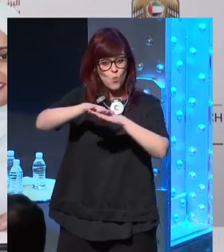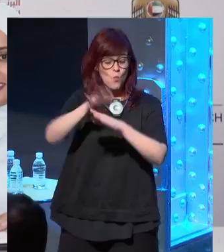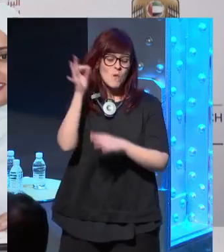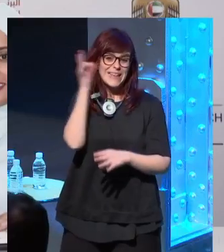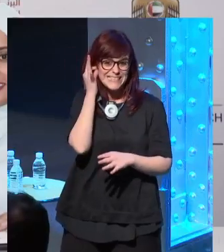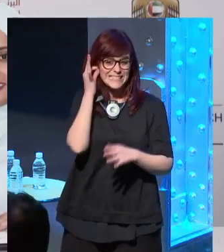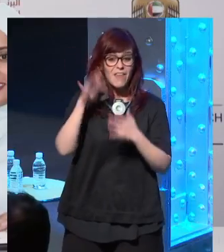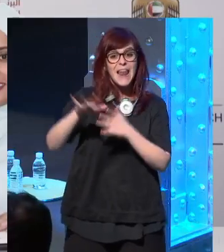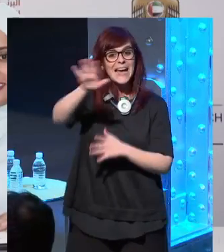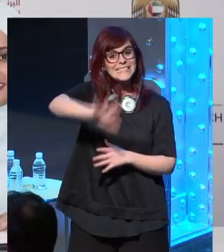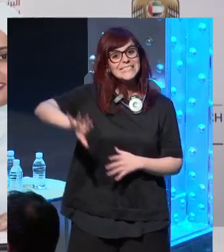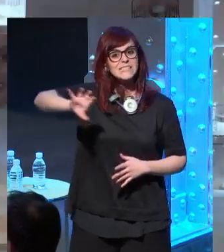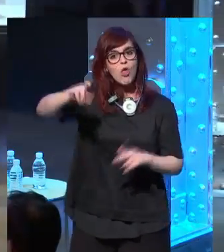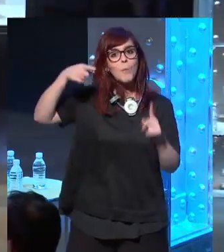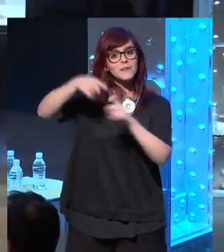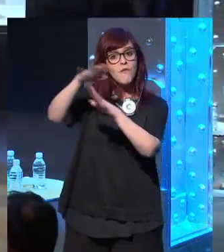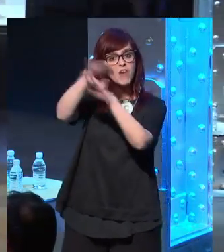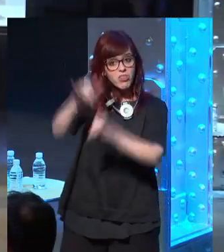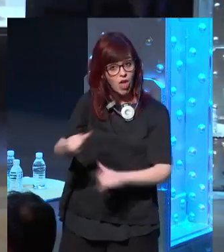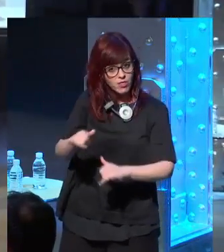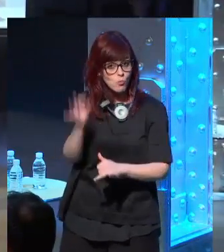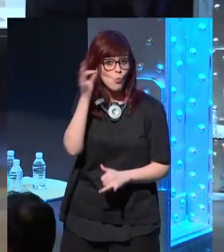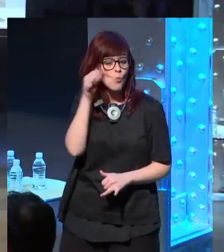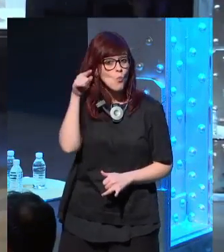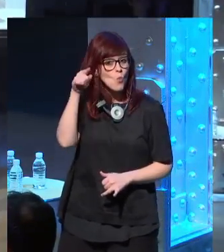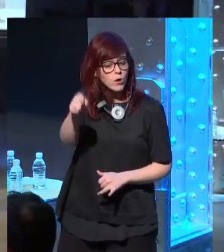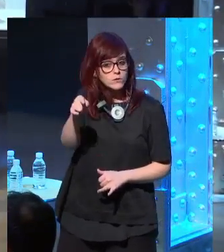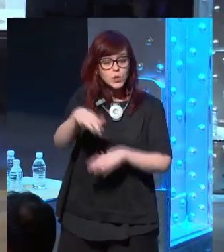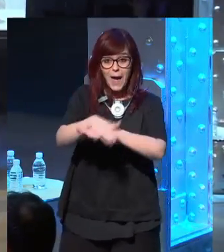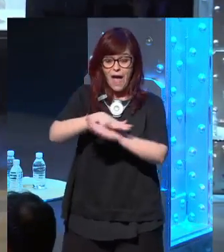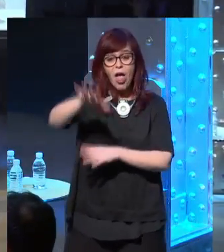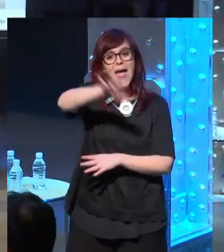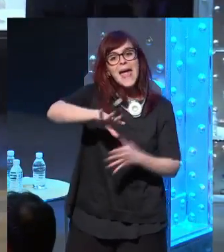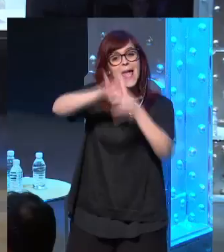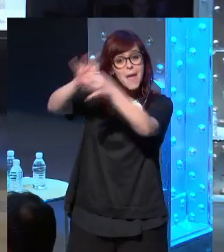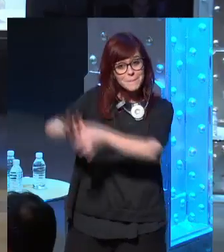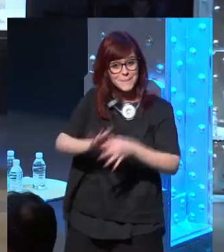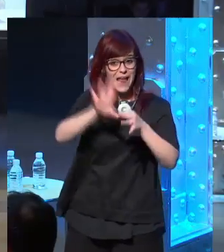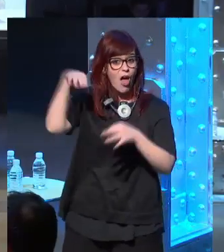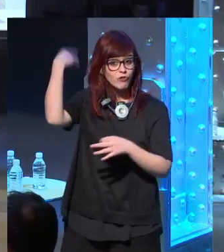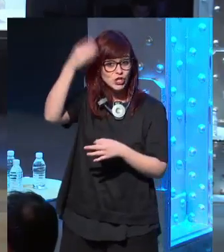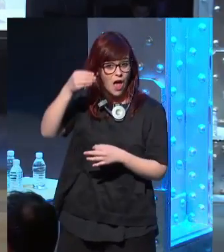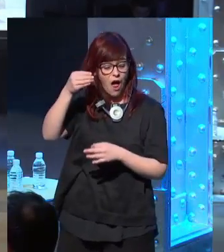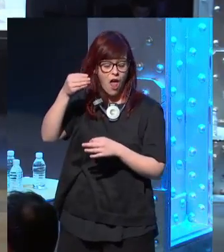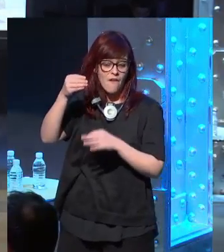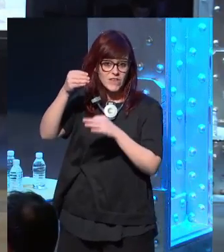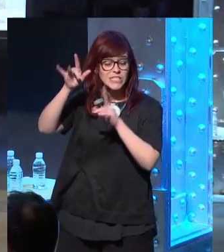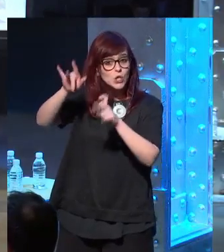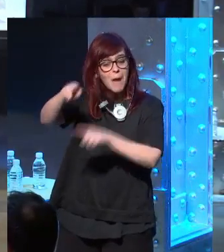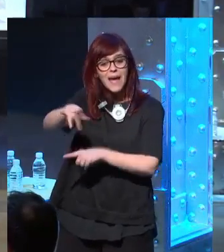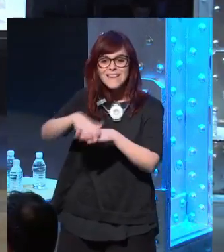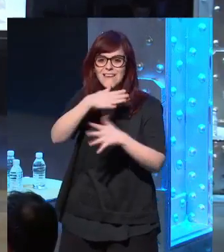Happiness. So her job is to get the UAE to top 5 in the World Happiness Report by